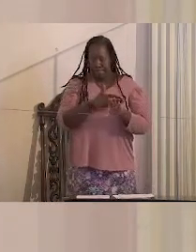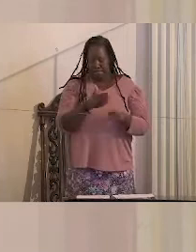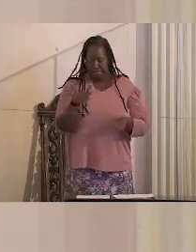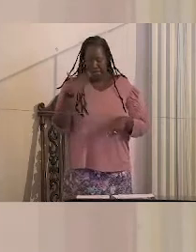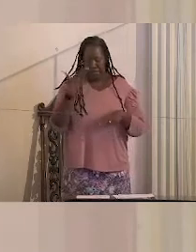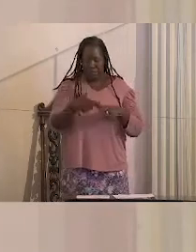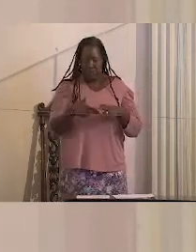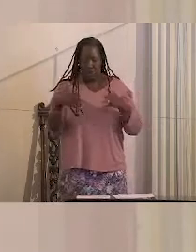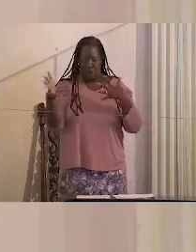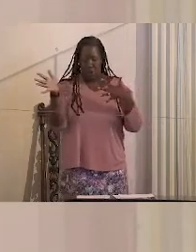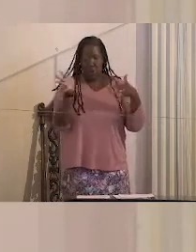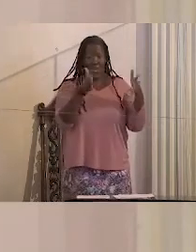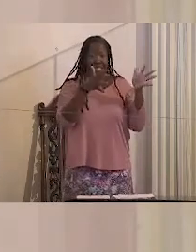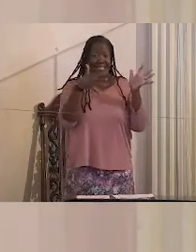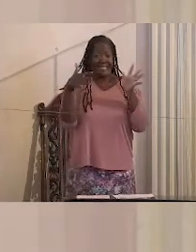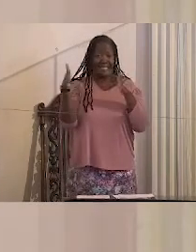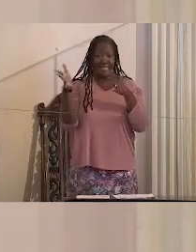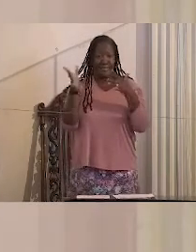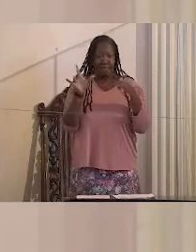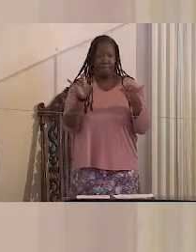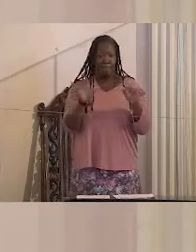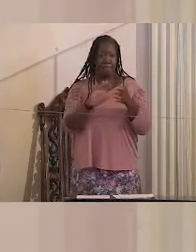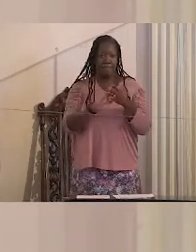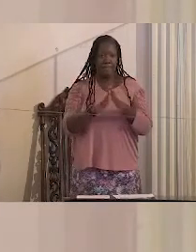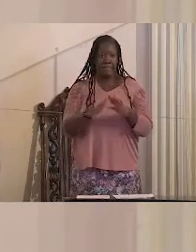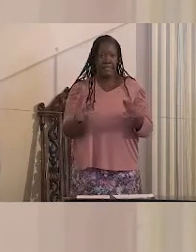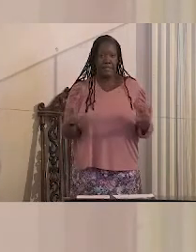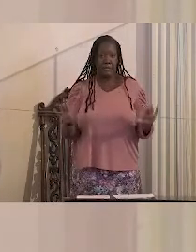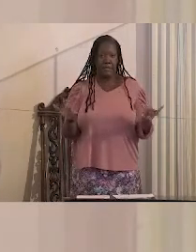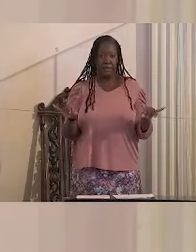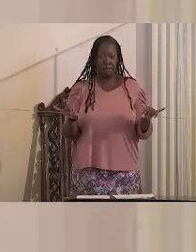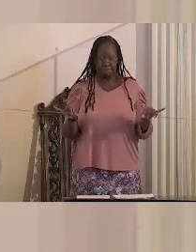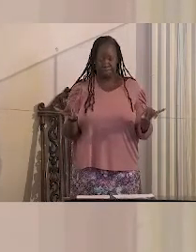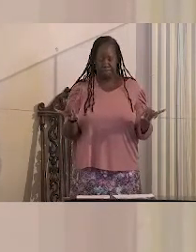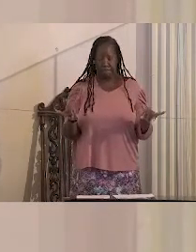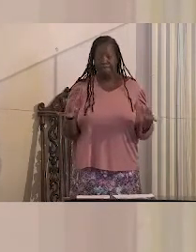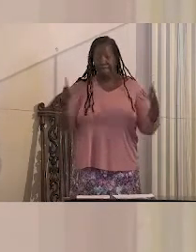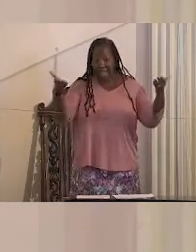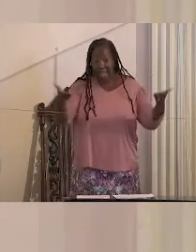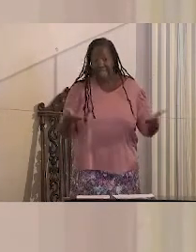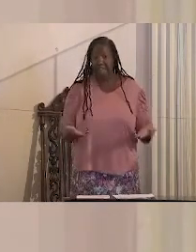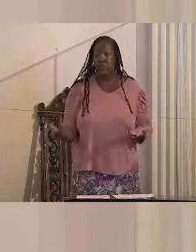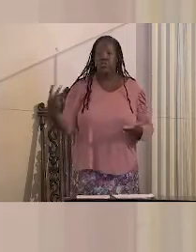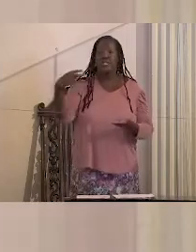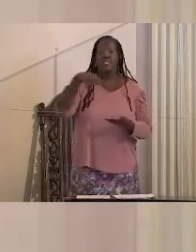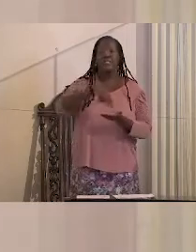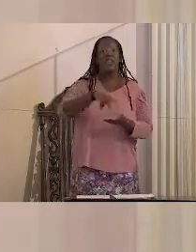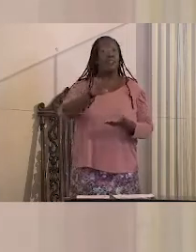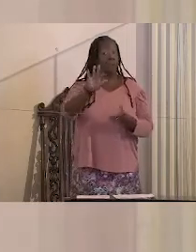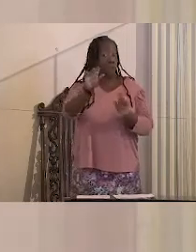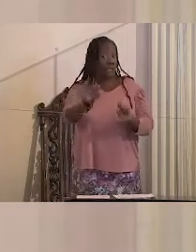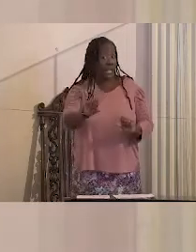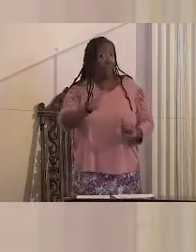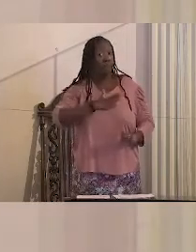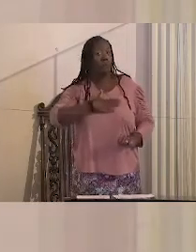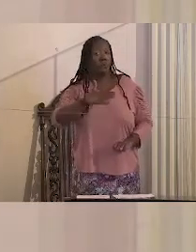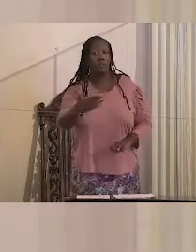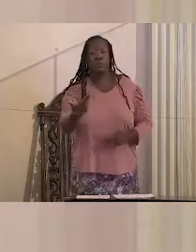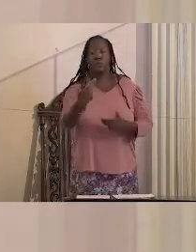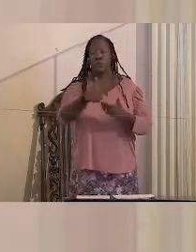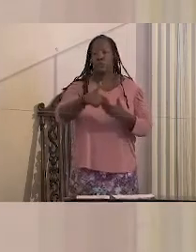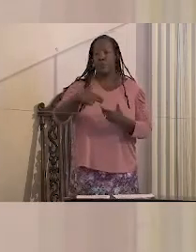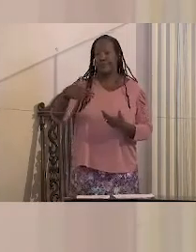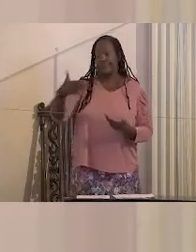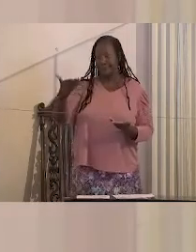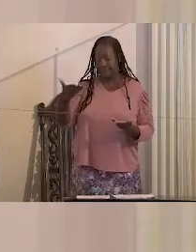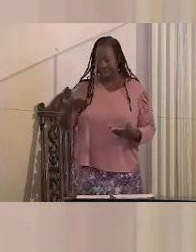called Winds Be Still. And I invite you to rise as willing and able and join together in this